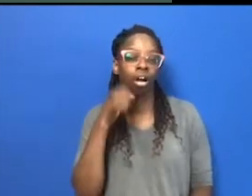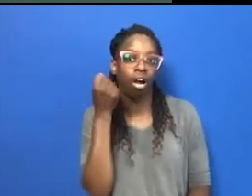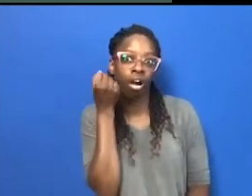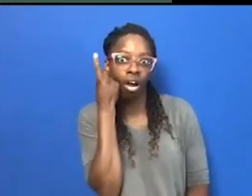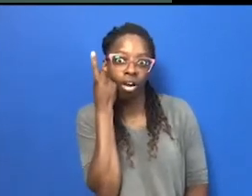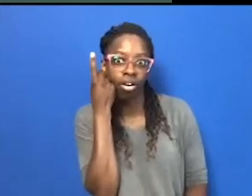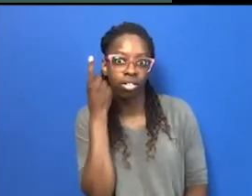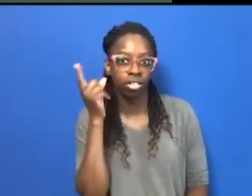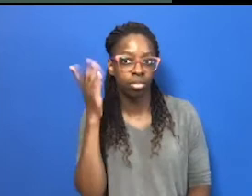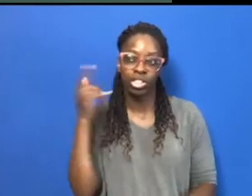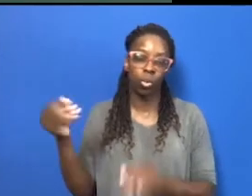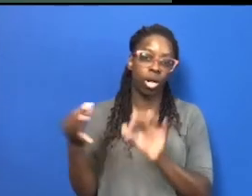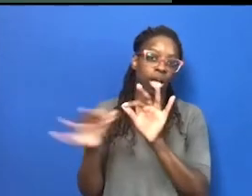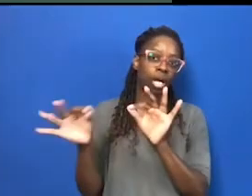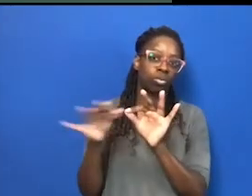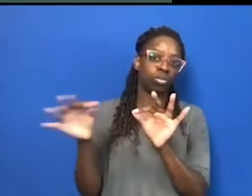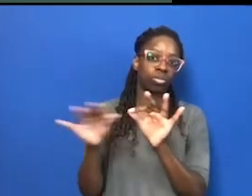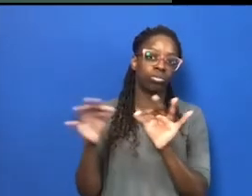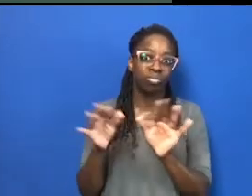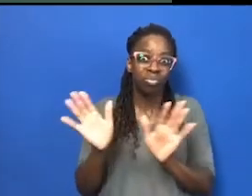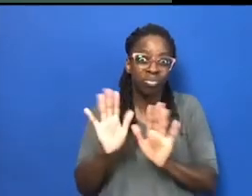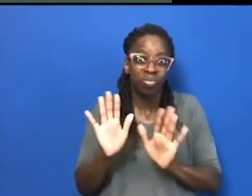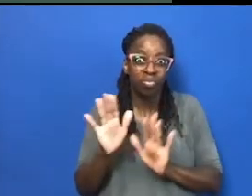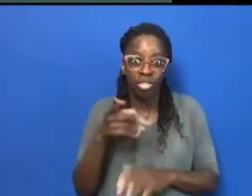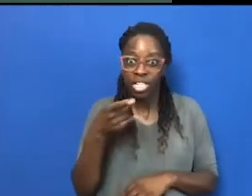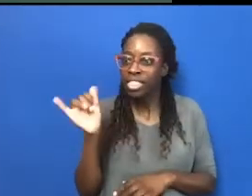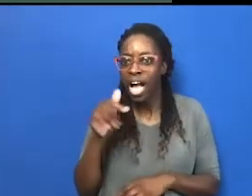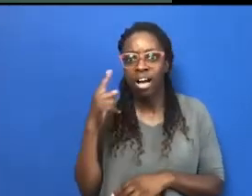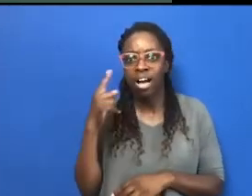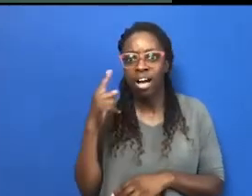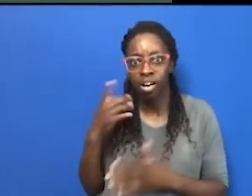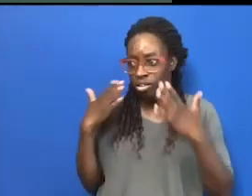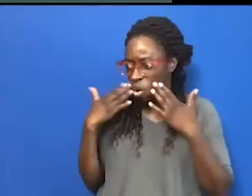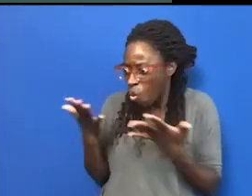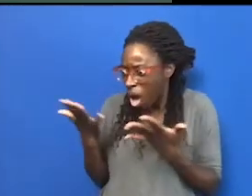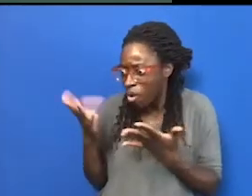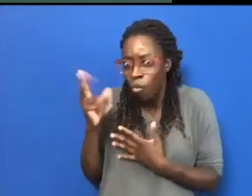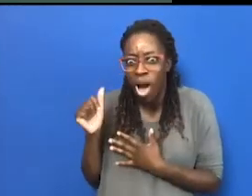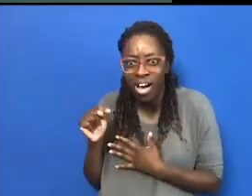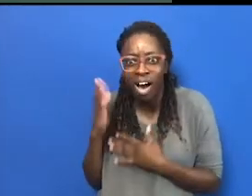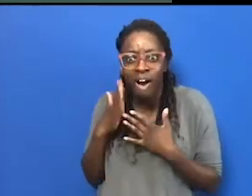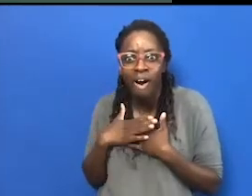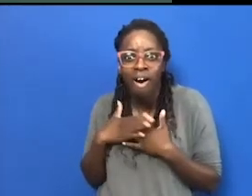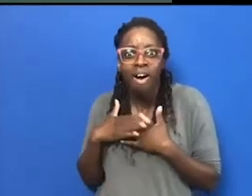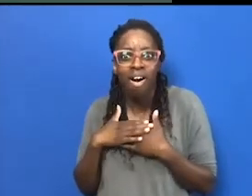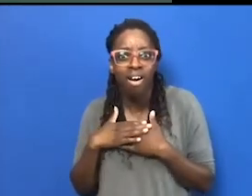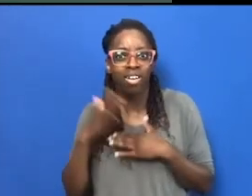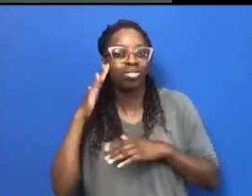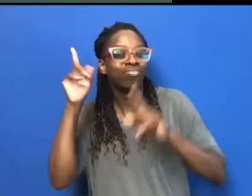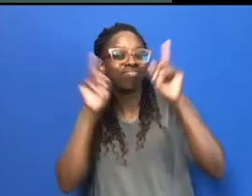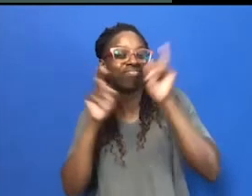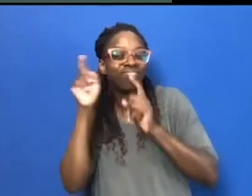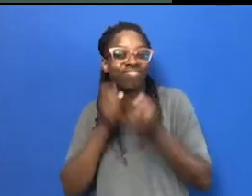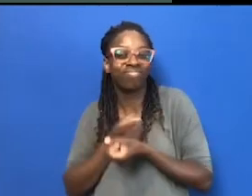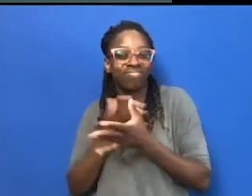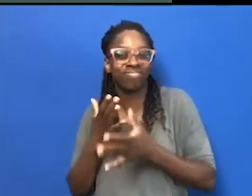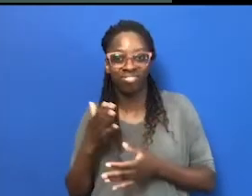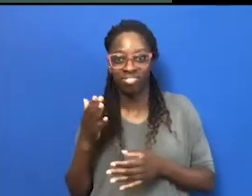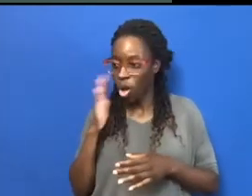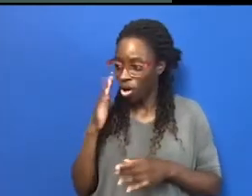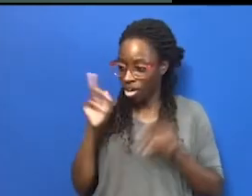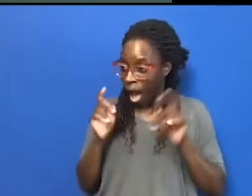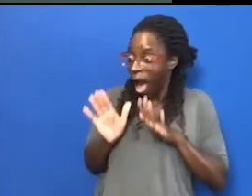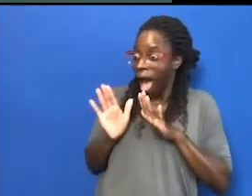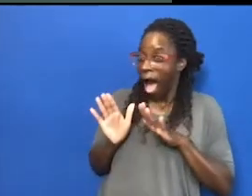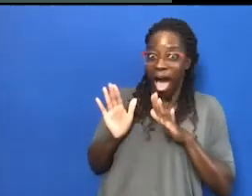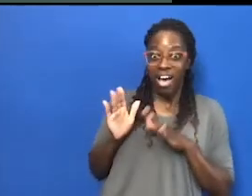just be like, oh, or what? Or, you know, just things like that. Even sometimes facial expressions or really simple things can be an example of a question. Instead